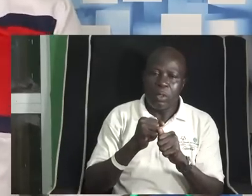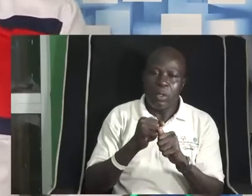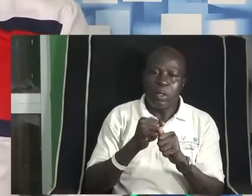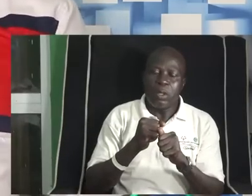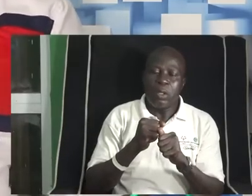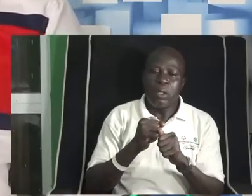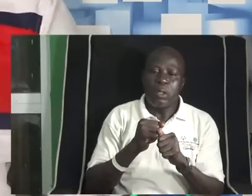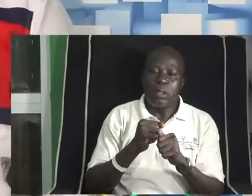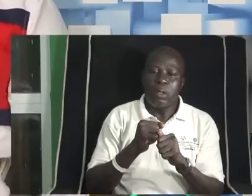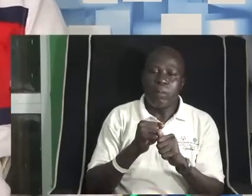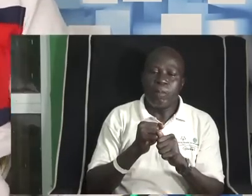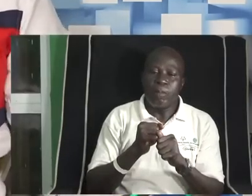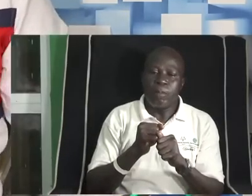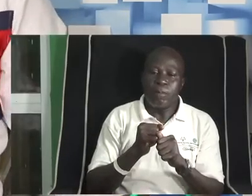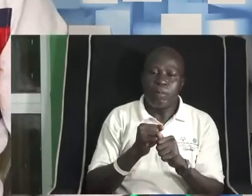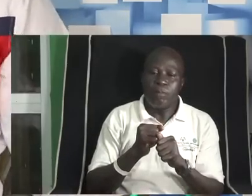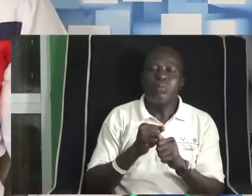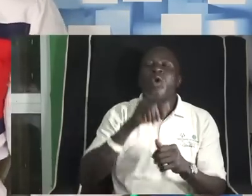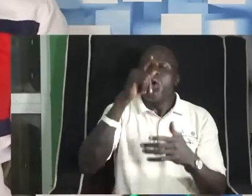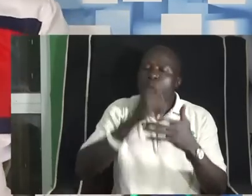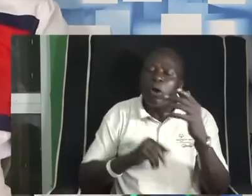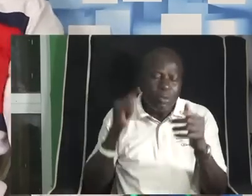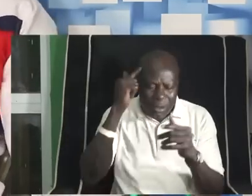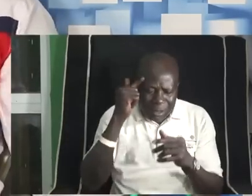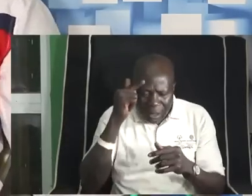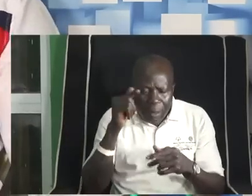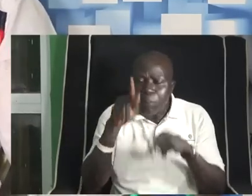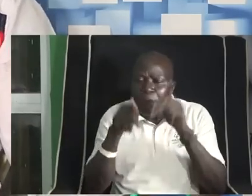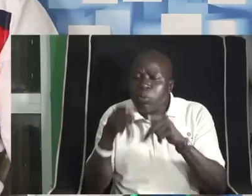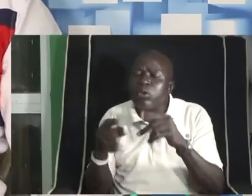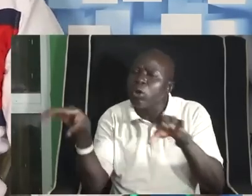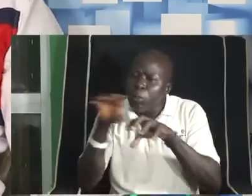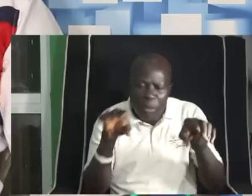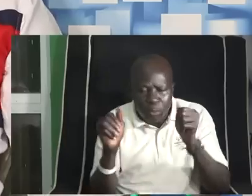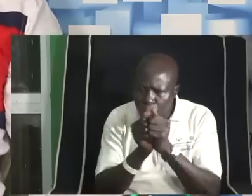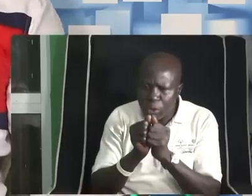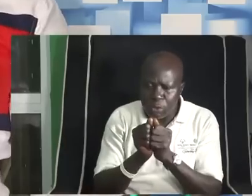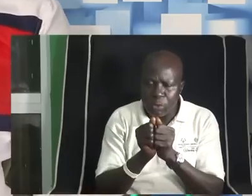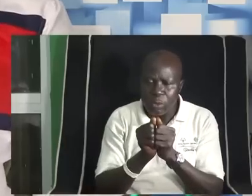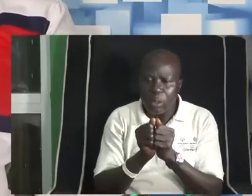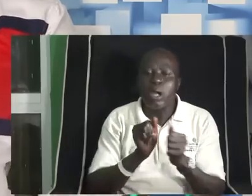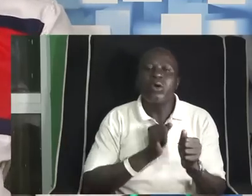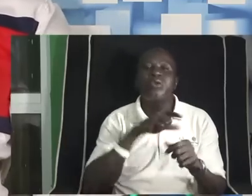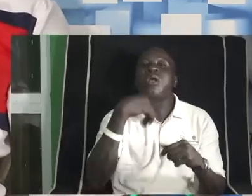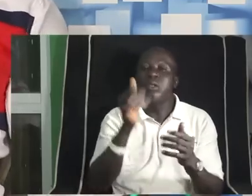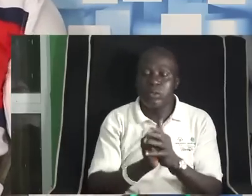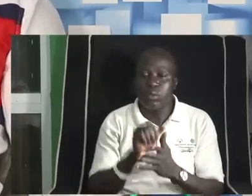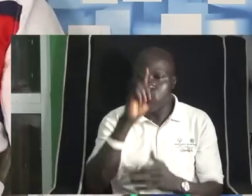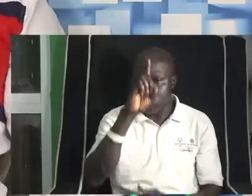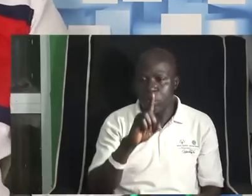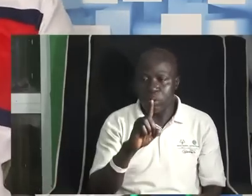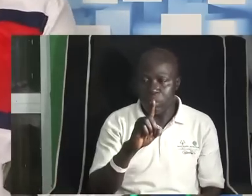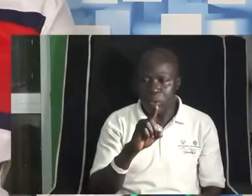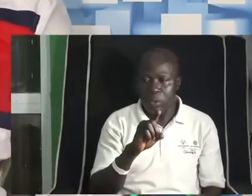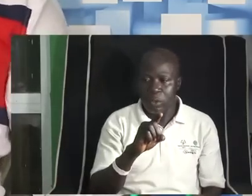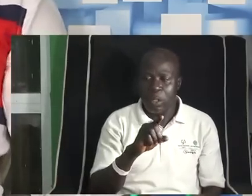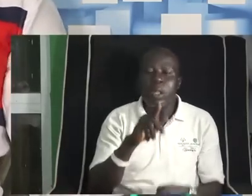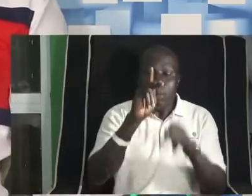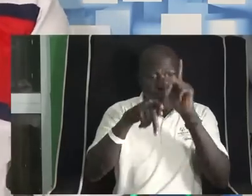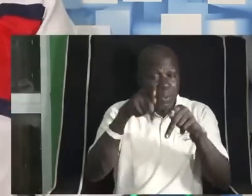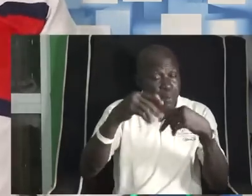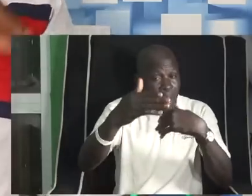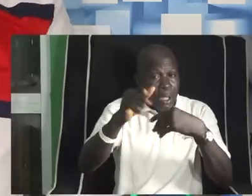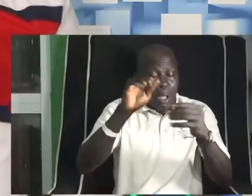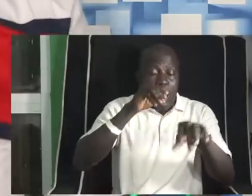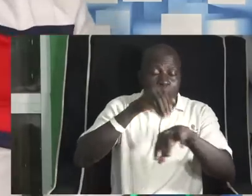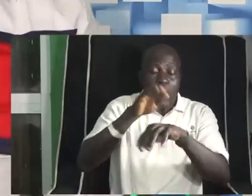mura ti po si ipo yen ki lo ro pa won na nse. What do you think the people that are competing with you are doing? Mo fe so kan fo. I want to tell you one. O je mo pe to wa leyin egan